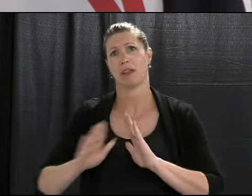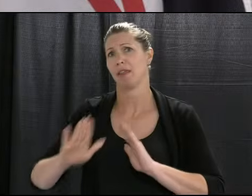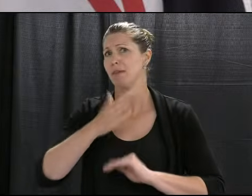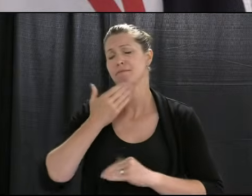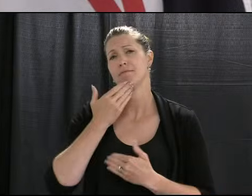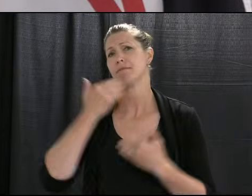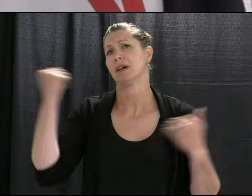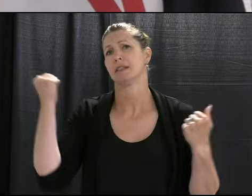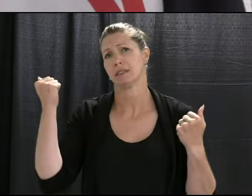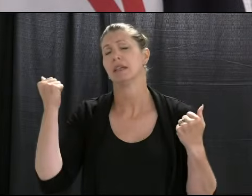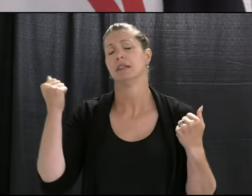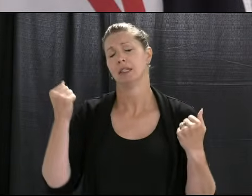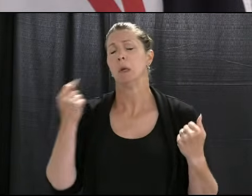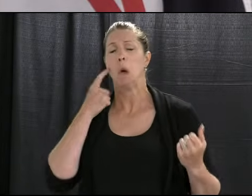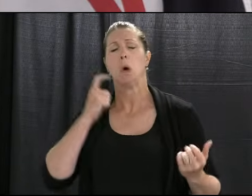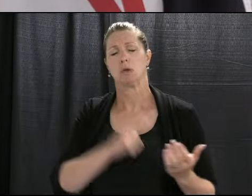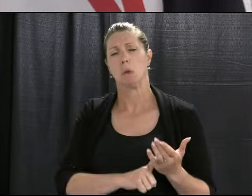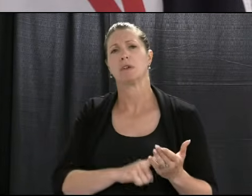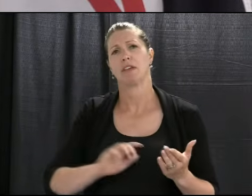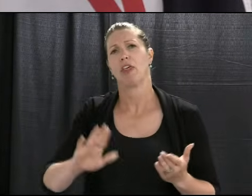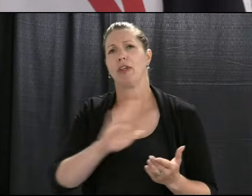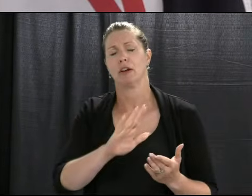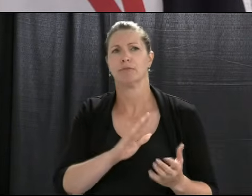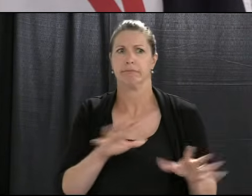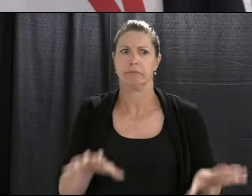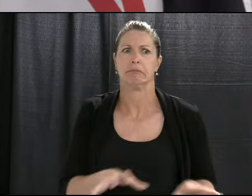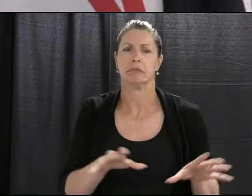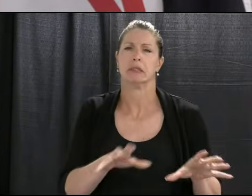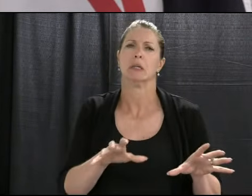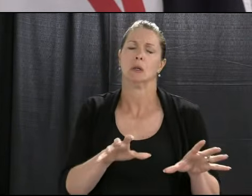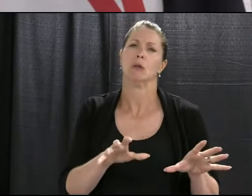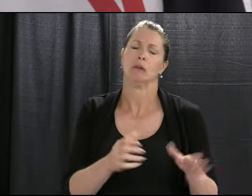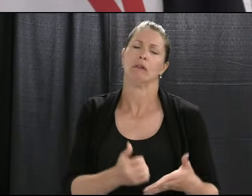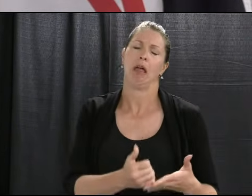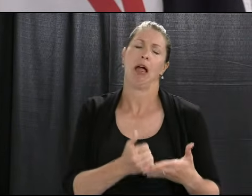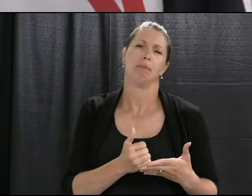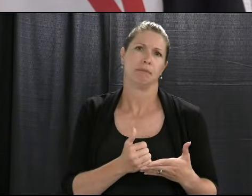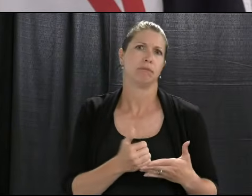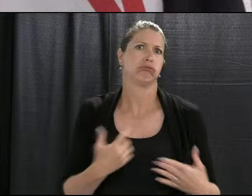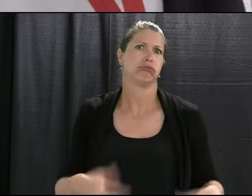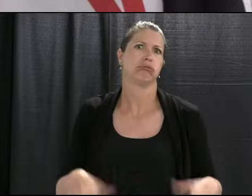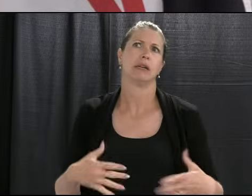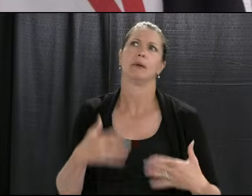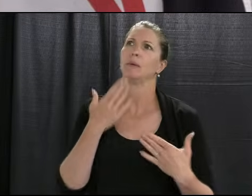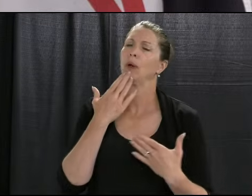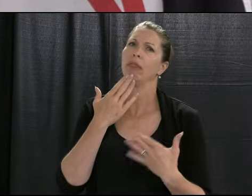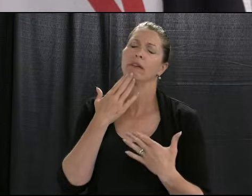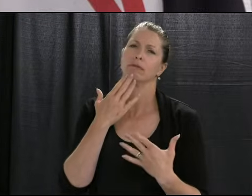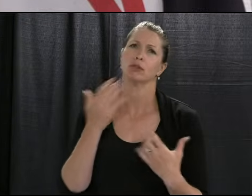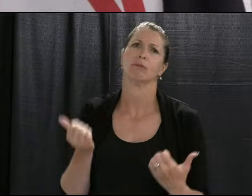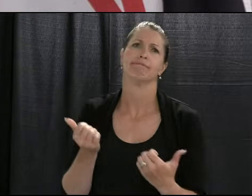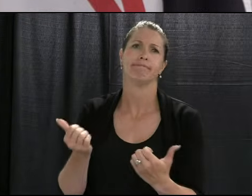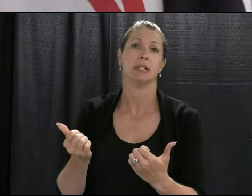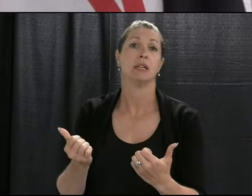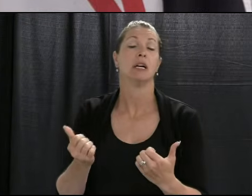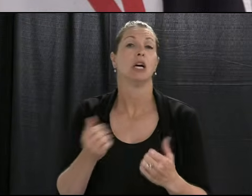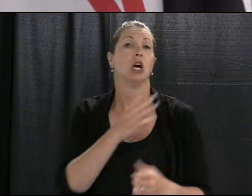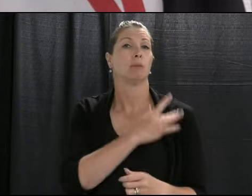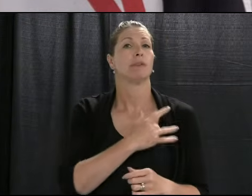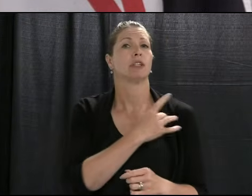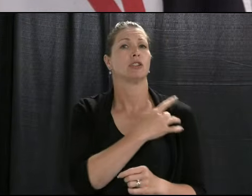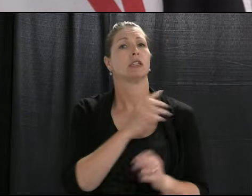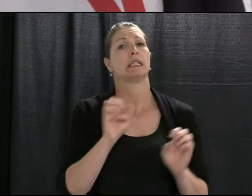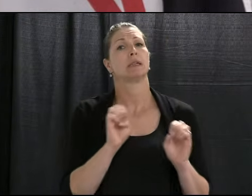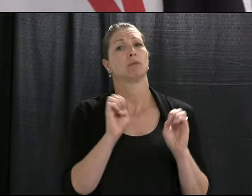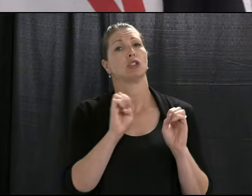their efforts are certainly paying off in very difficult times. And I don't think we can thank them enough. Our Provincial Emergency